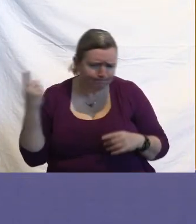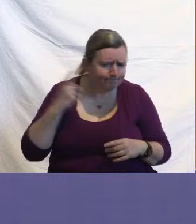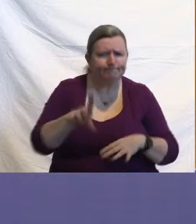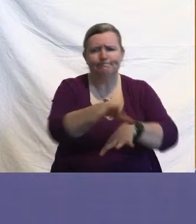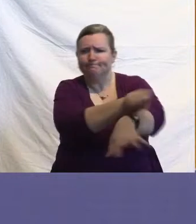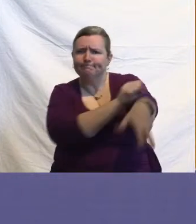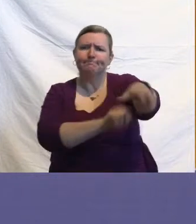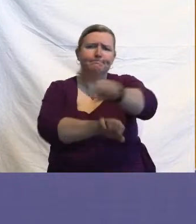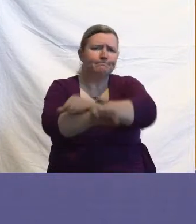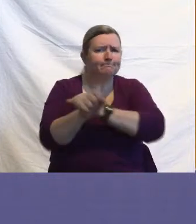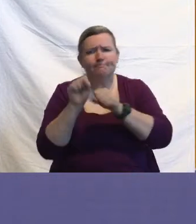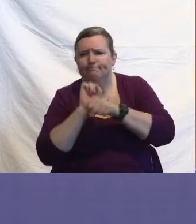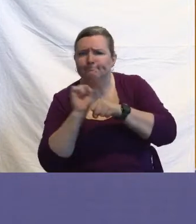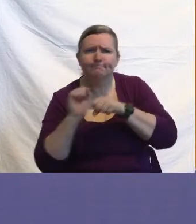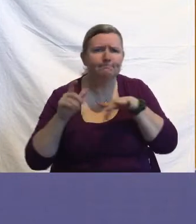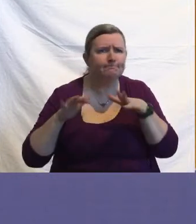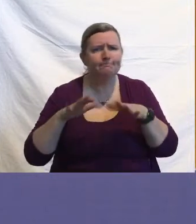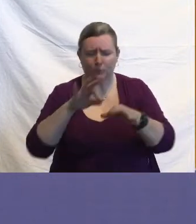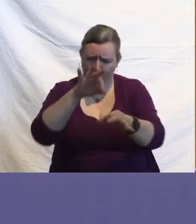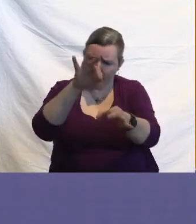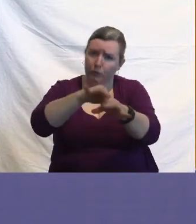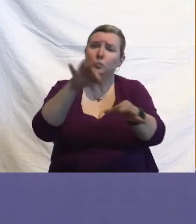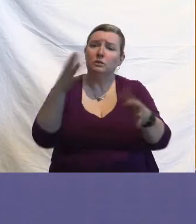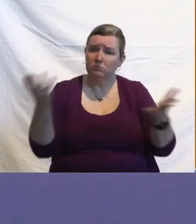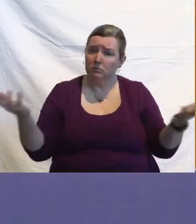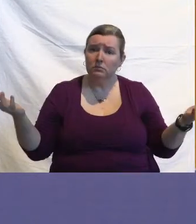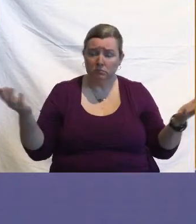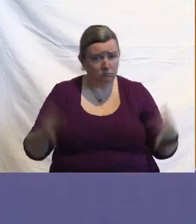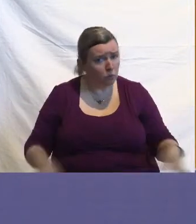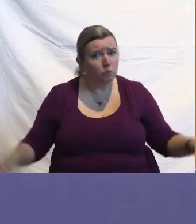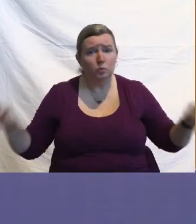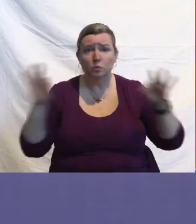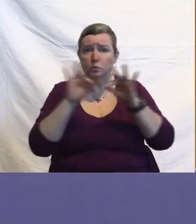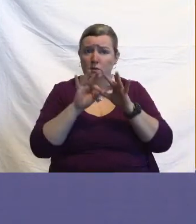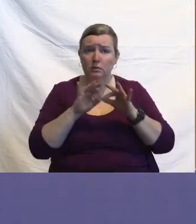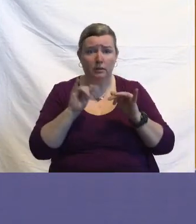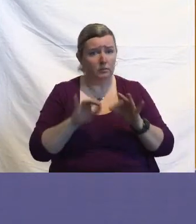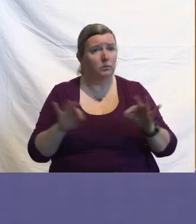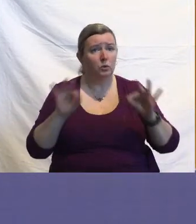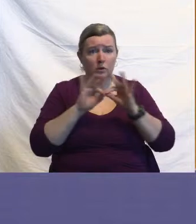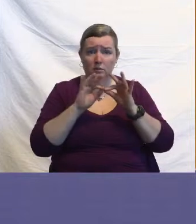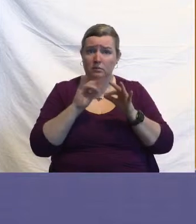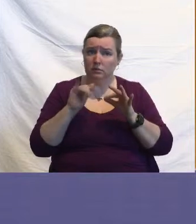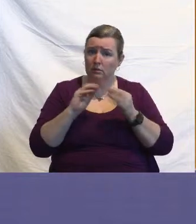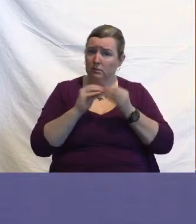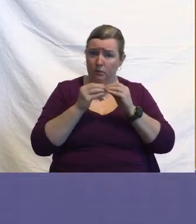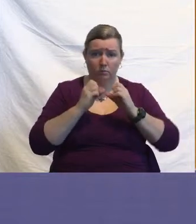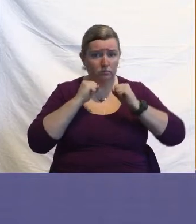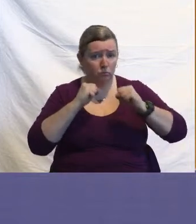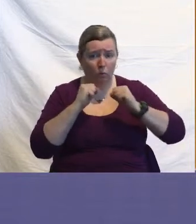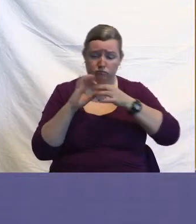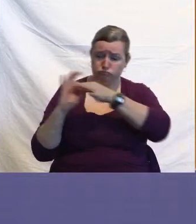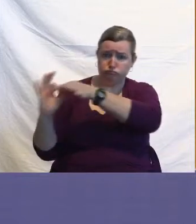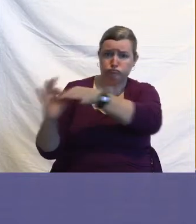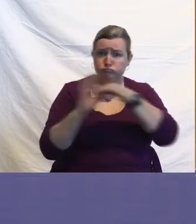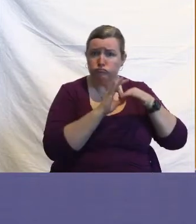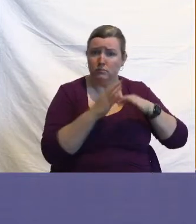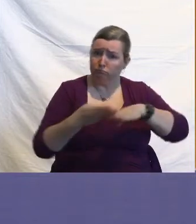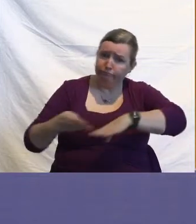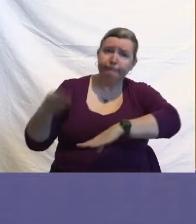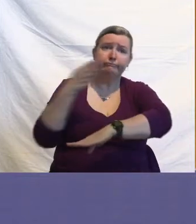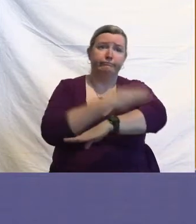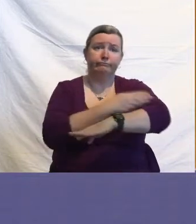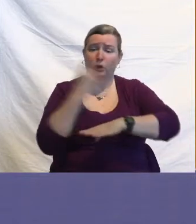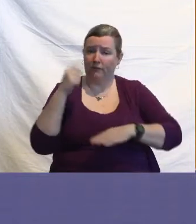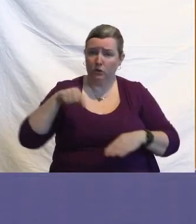recent non-presidential elections. That's a good thing. This is how we make a stronger democracy and a better New Jersey. And again, we'll be coming